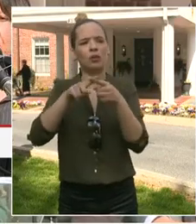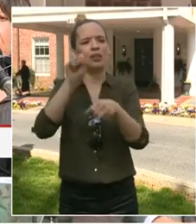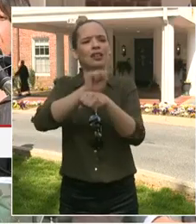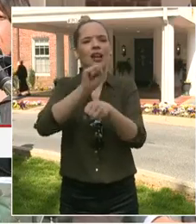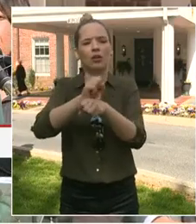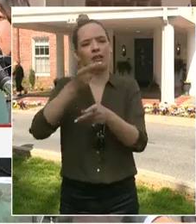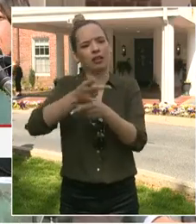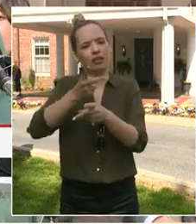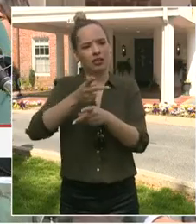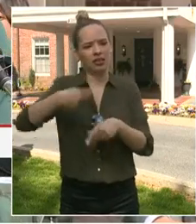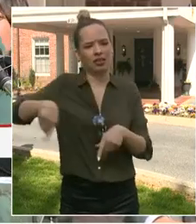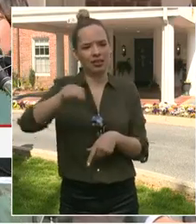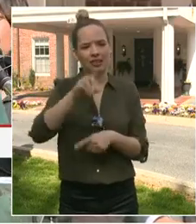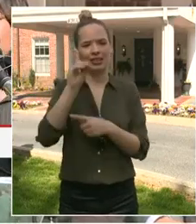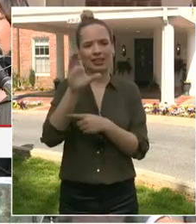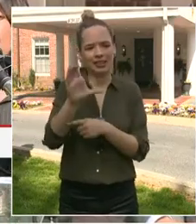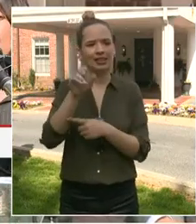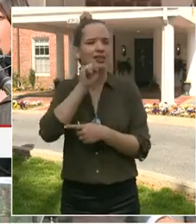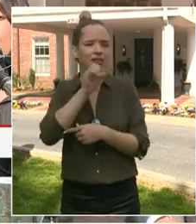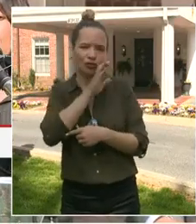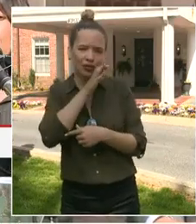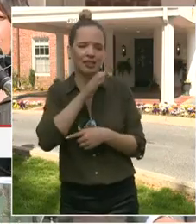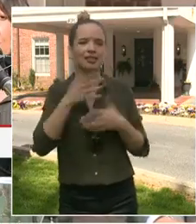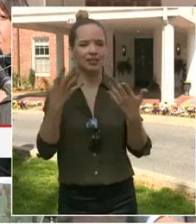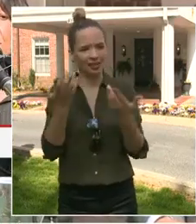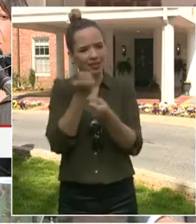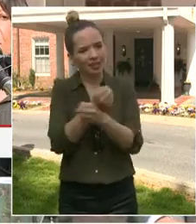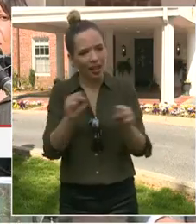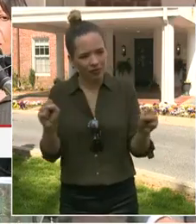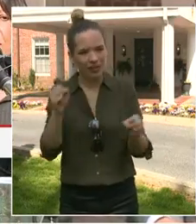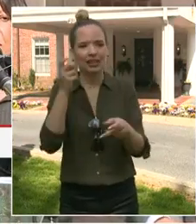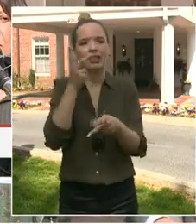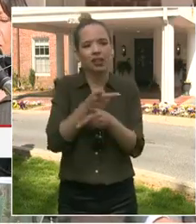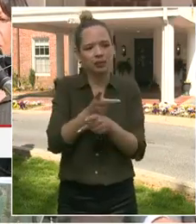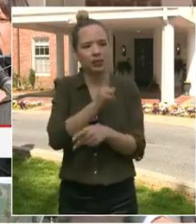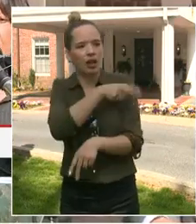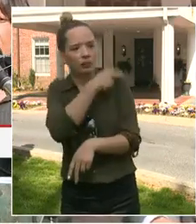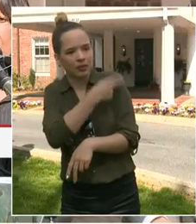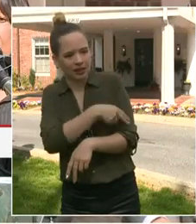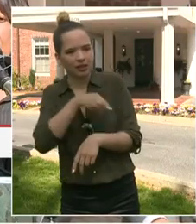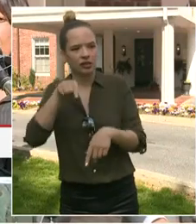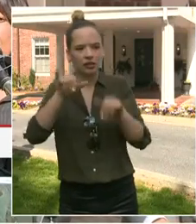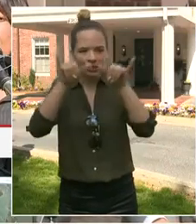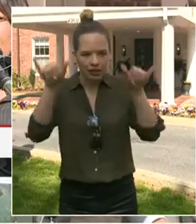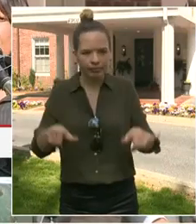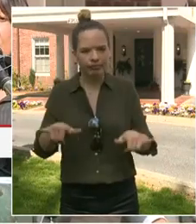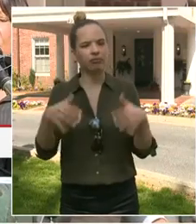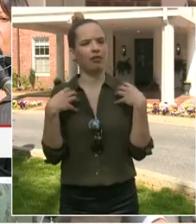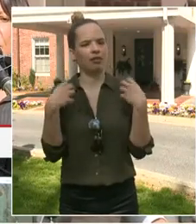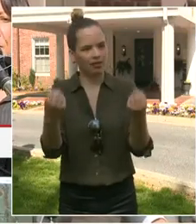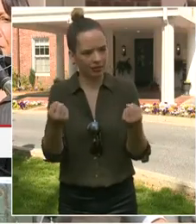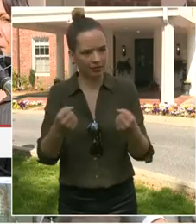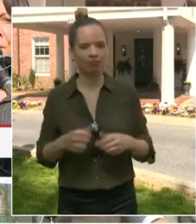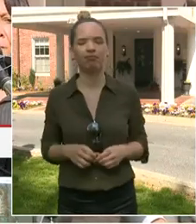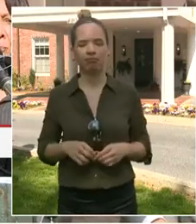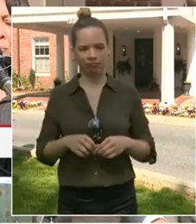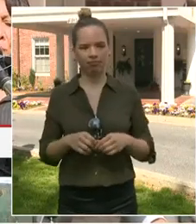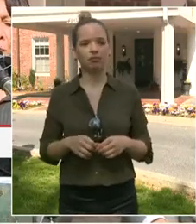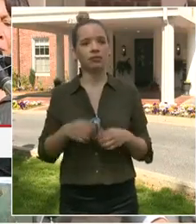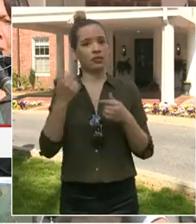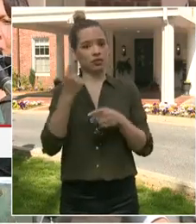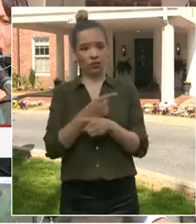safe and keeping our hospital system robust. Today, I am here